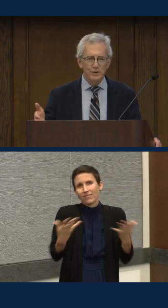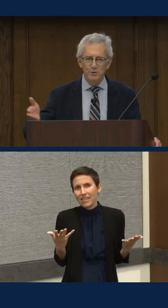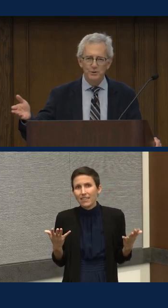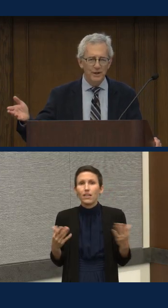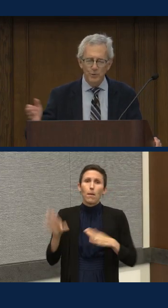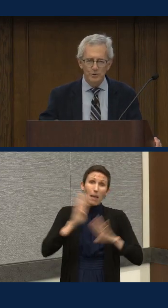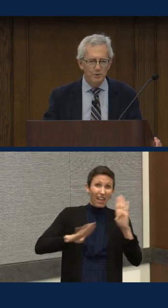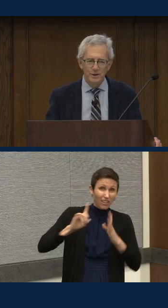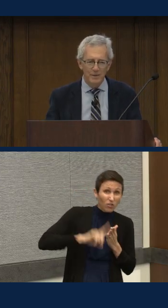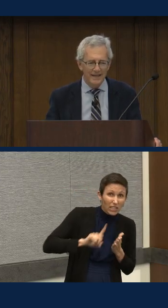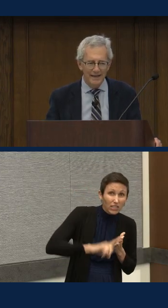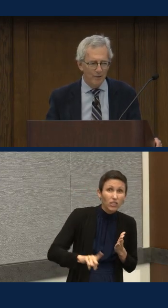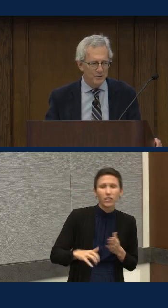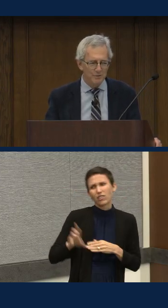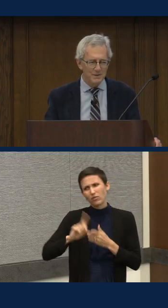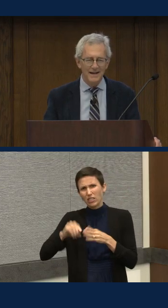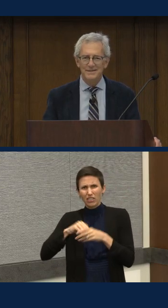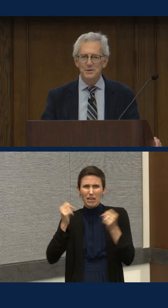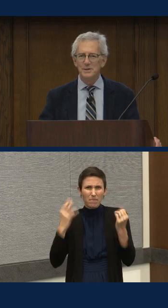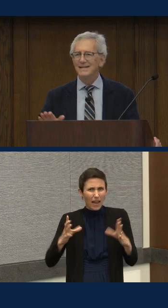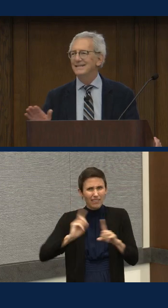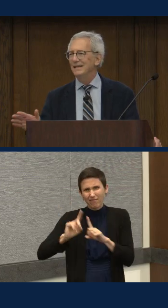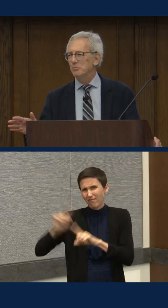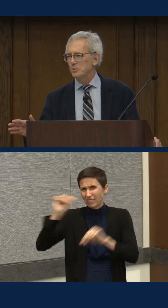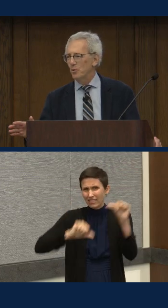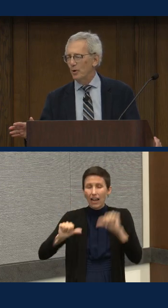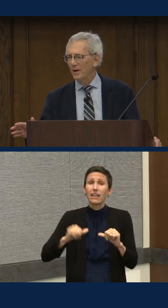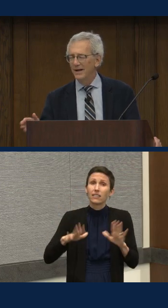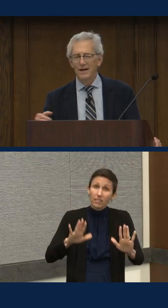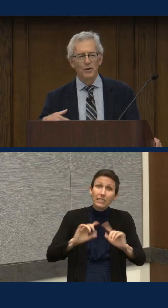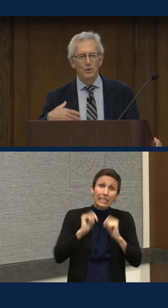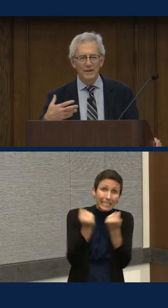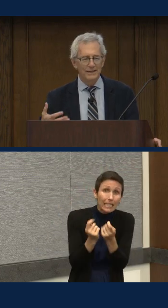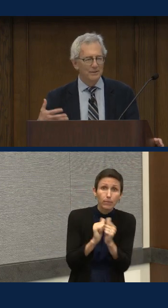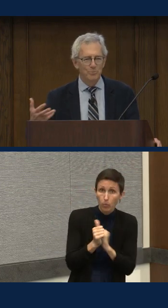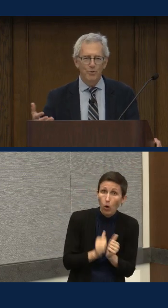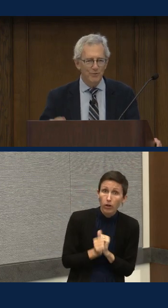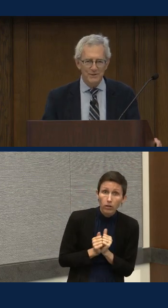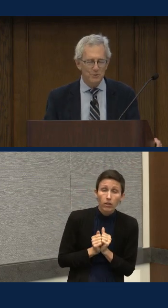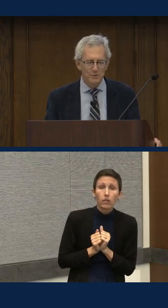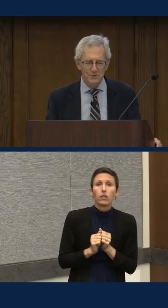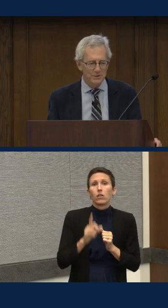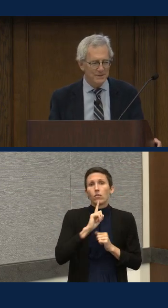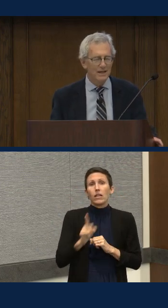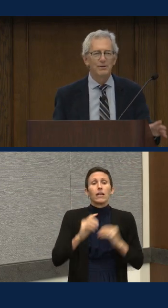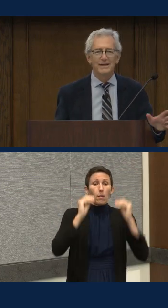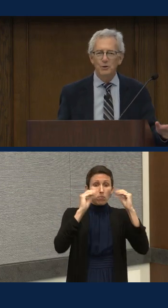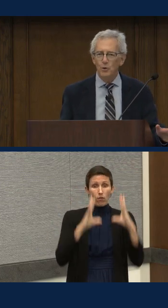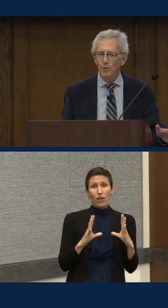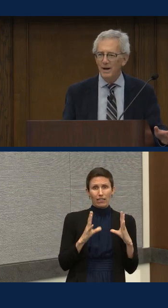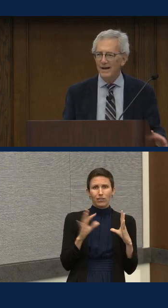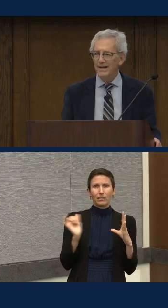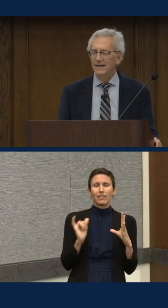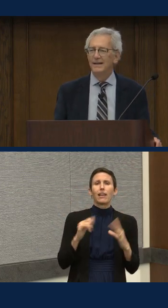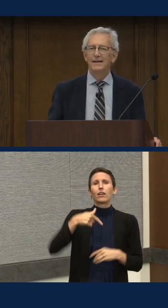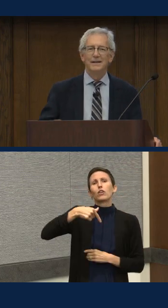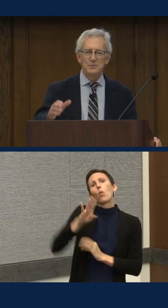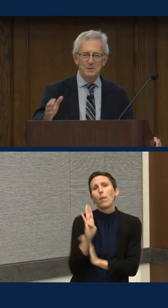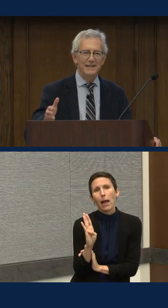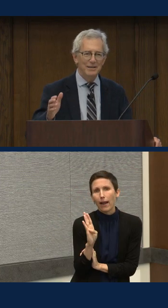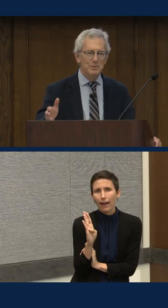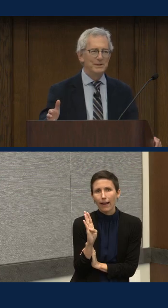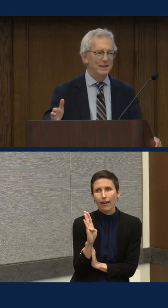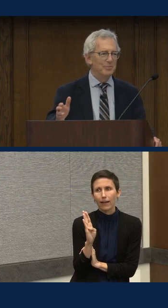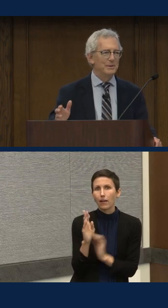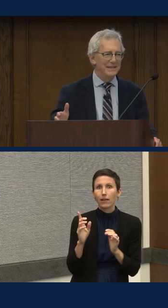biological research and research in many areas of science is a team sport. Really, the professor is just kind of like a quarterback. It's